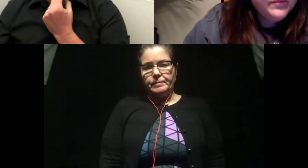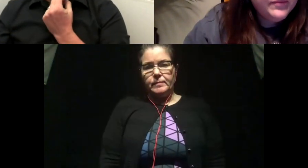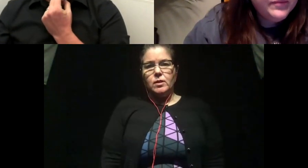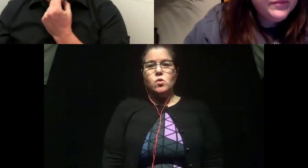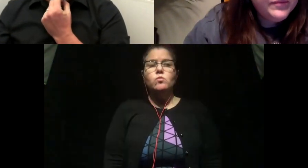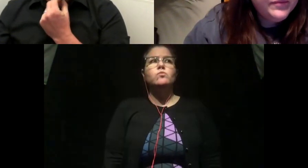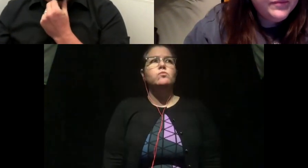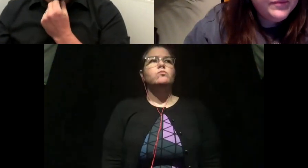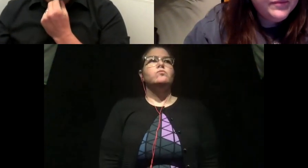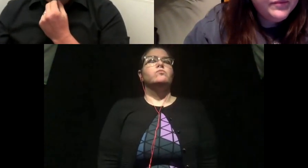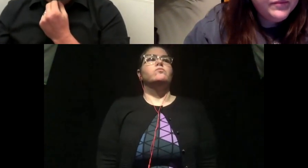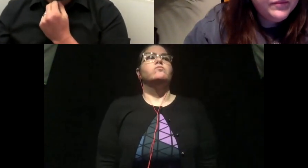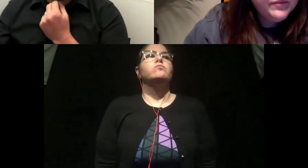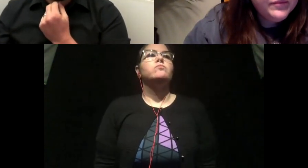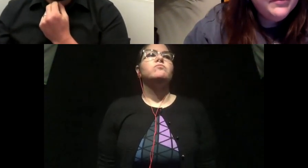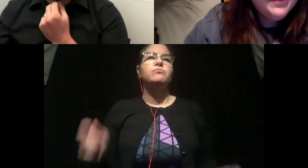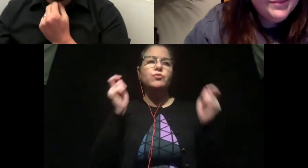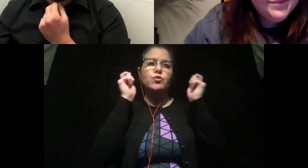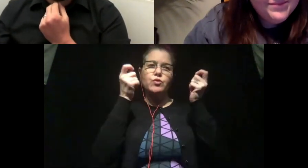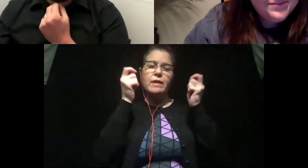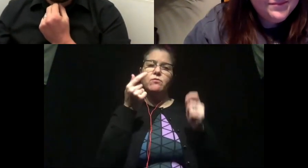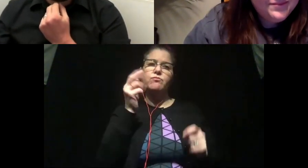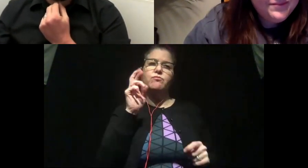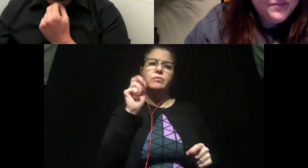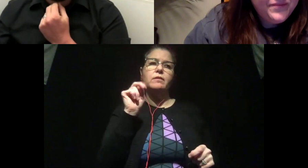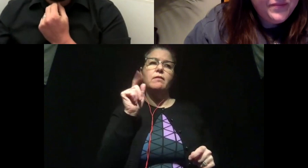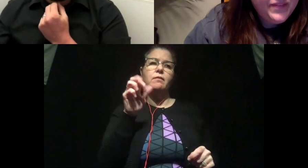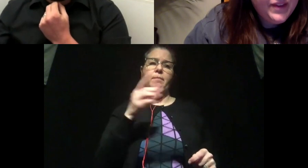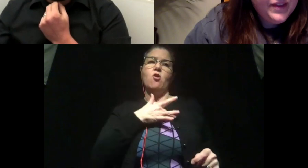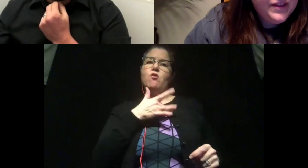Oh, I would have to say Greenland. My heart's in Greenland.